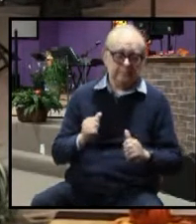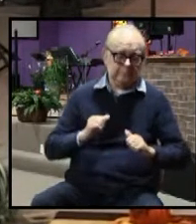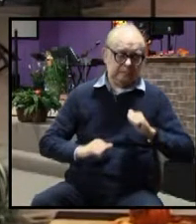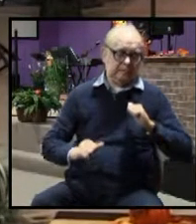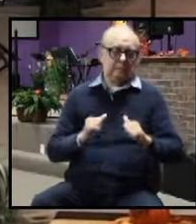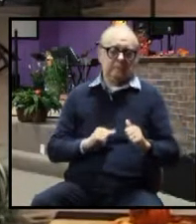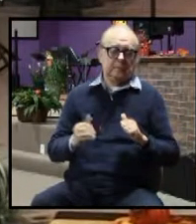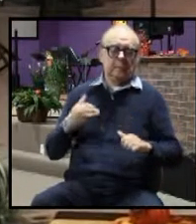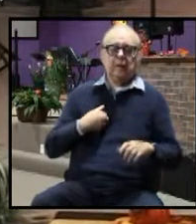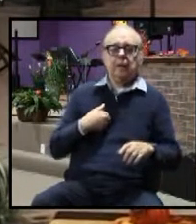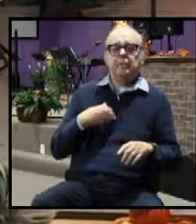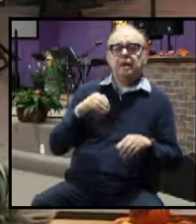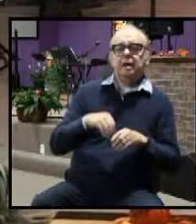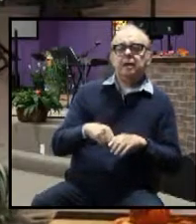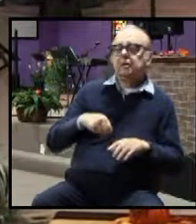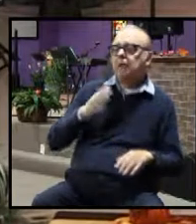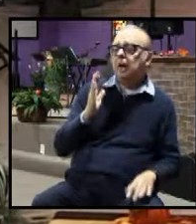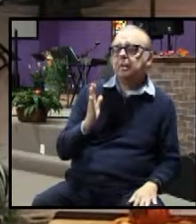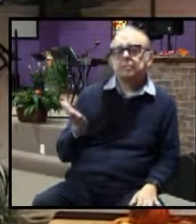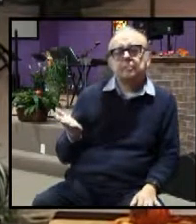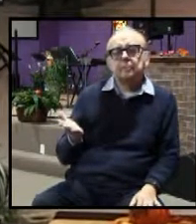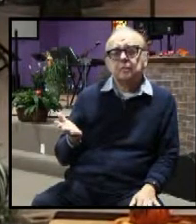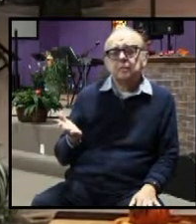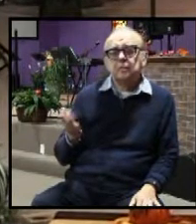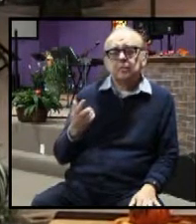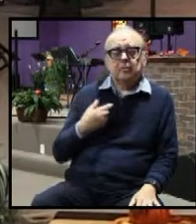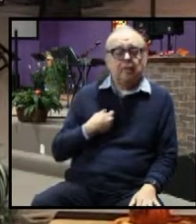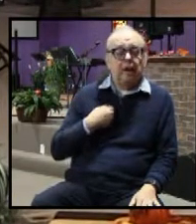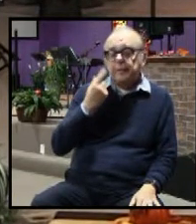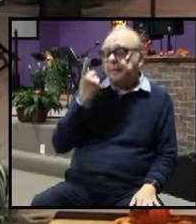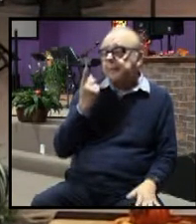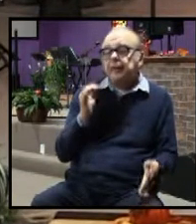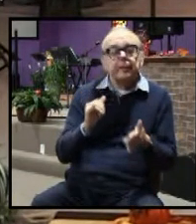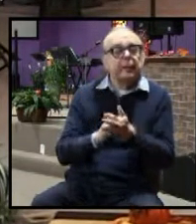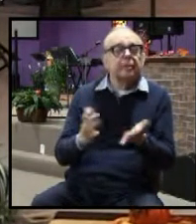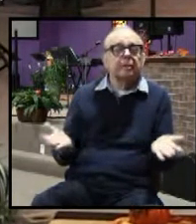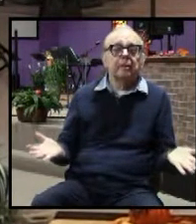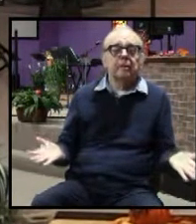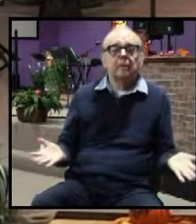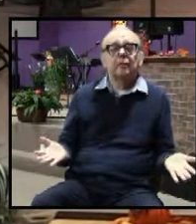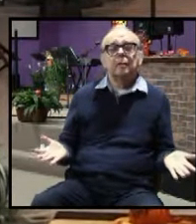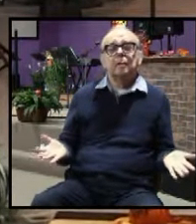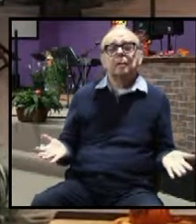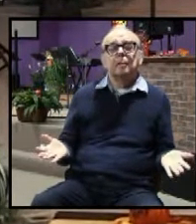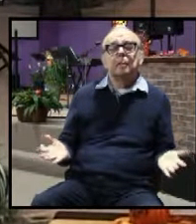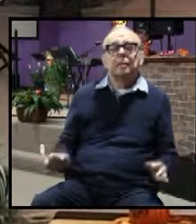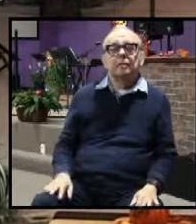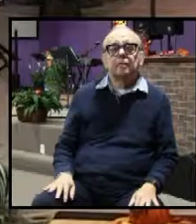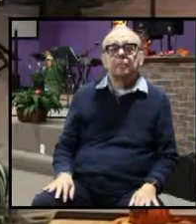in this play that you've got me in, God. I just don't understand.